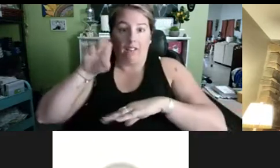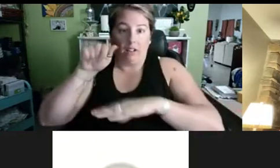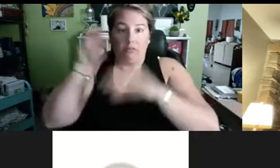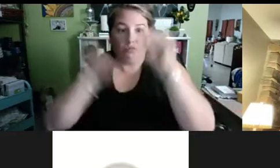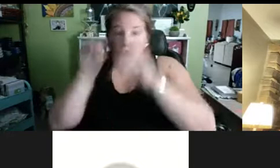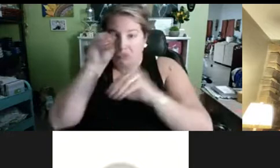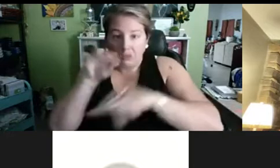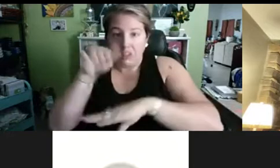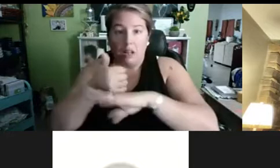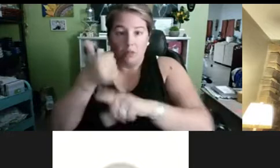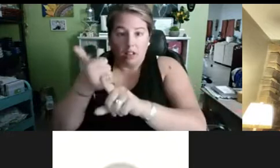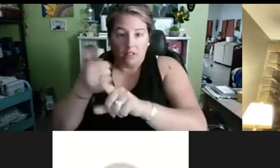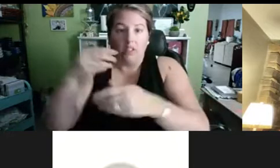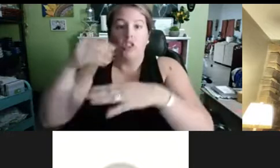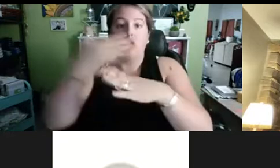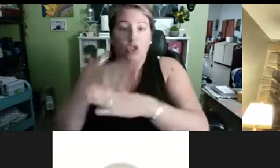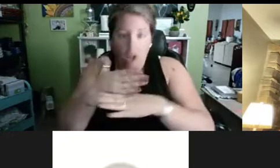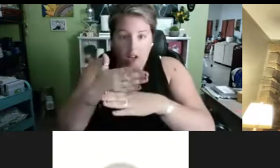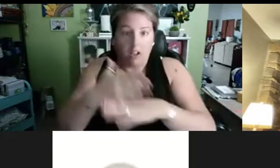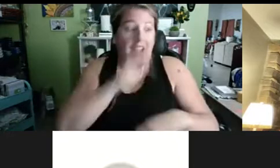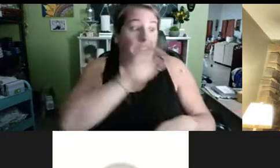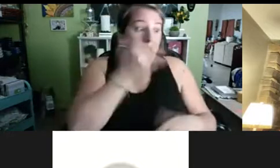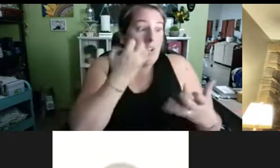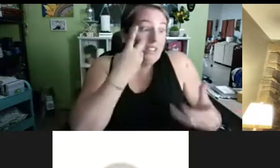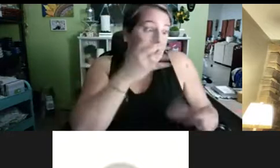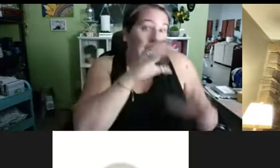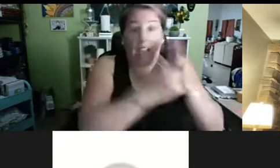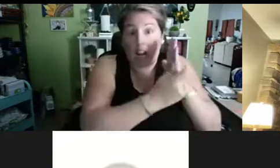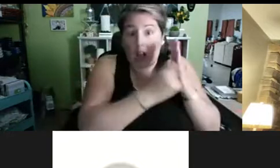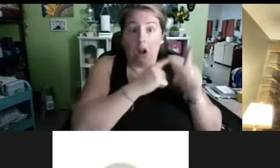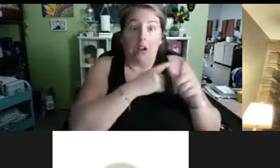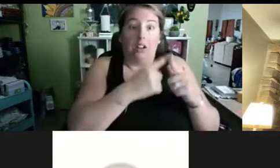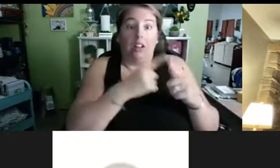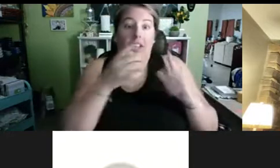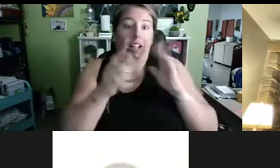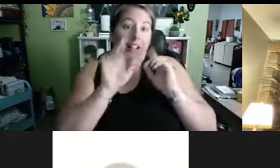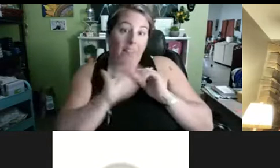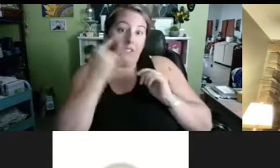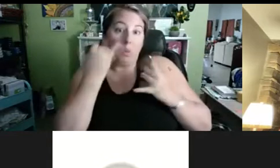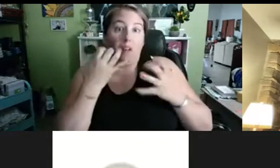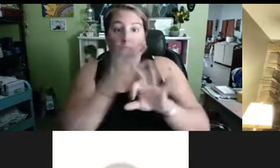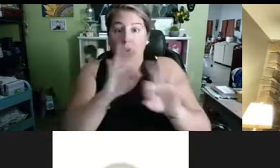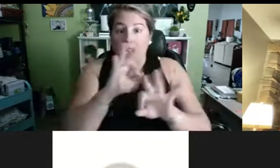you want to see the catalog, click if you want to get the free blanket and mug,